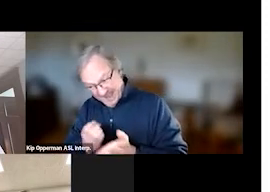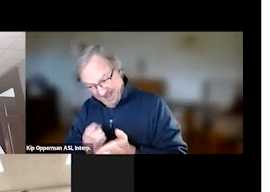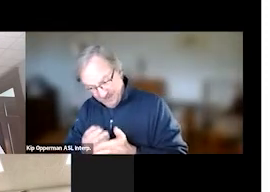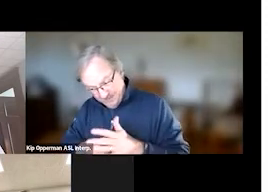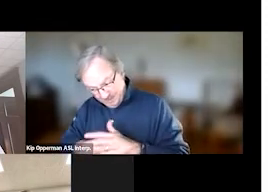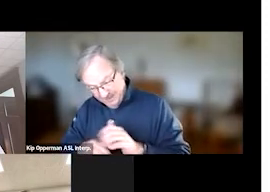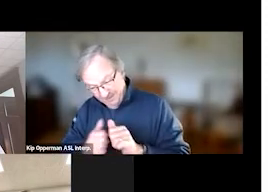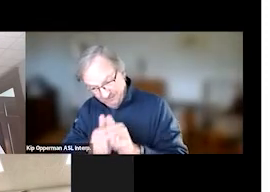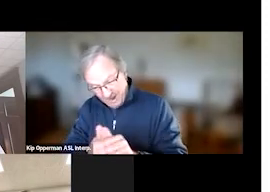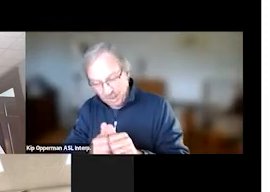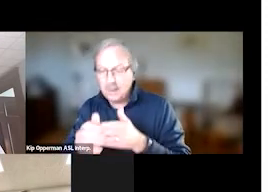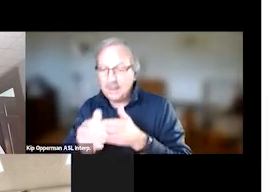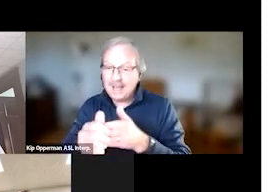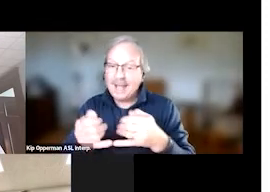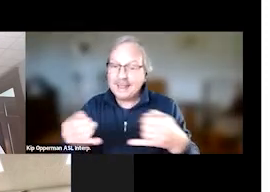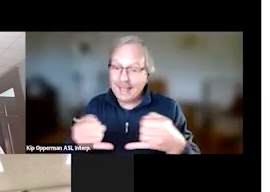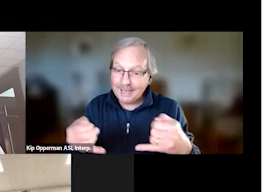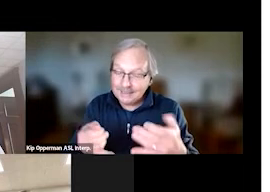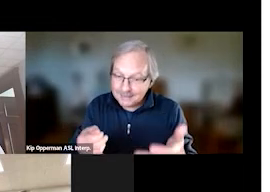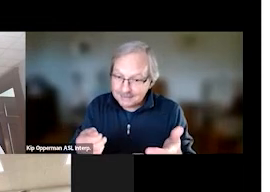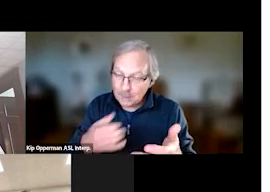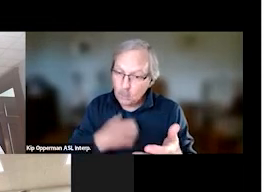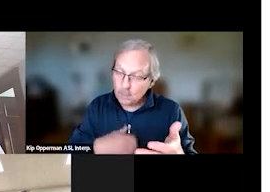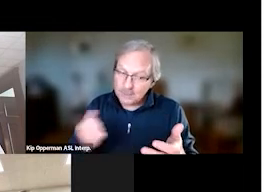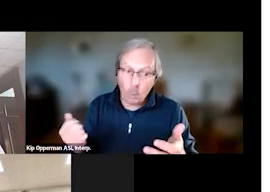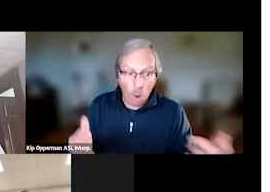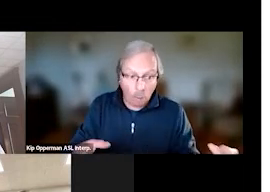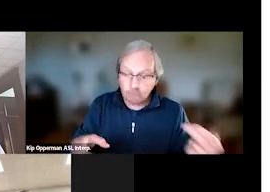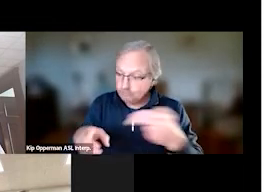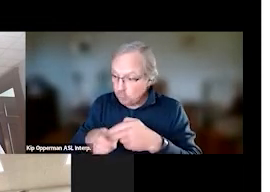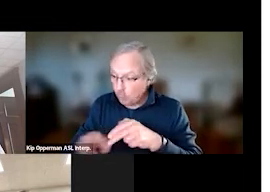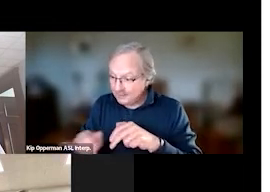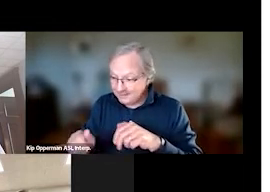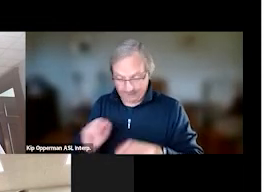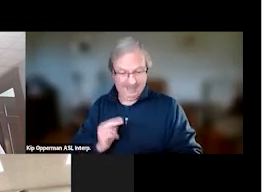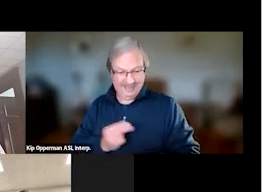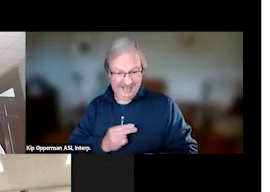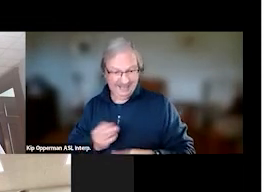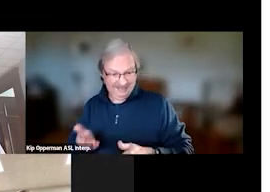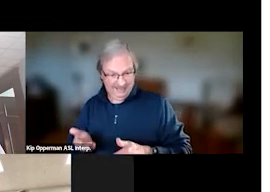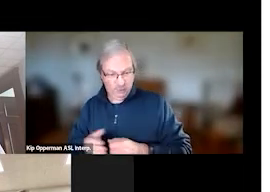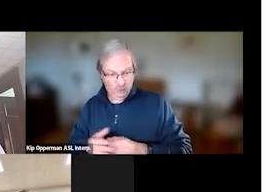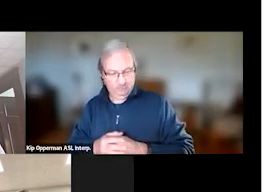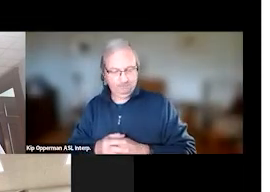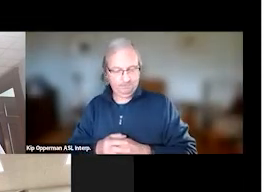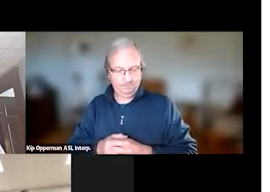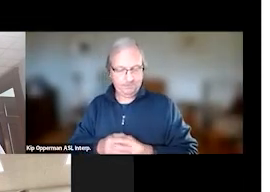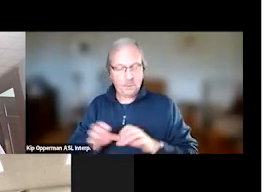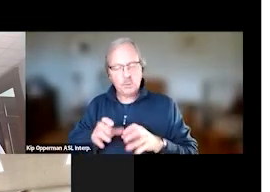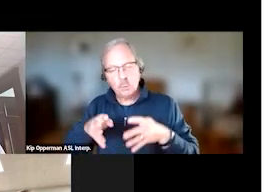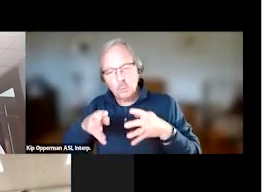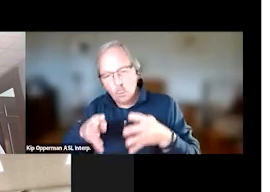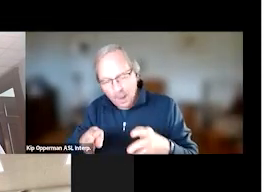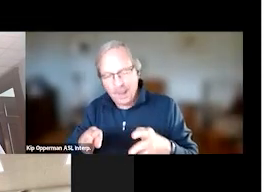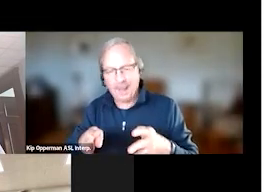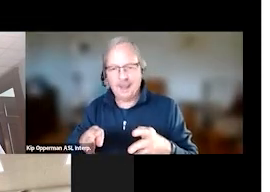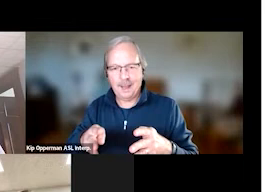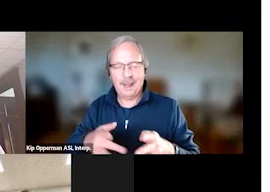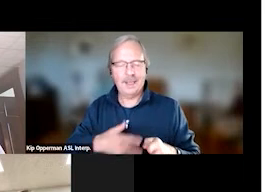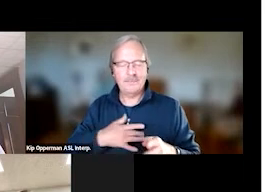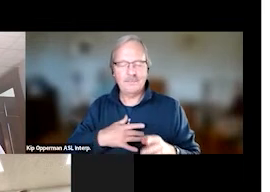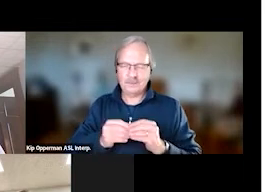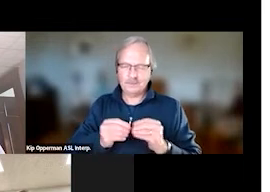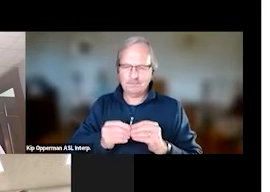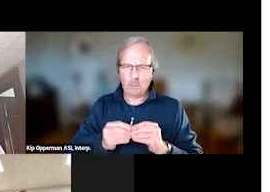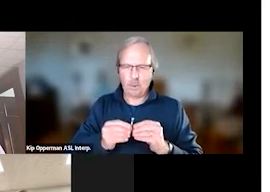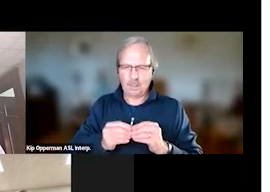guidelines wish that everybody would get on board with that and do it in the way in which that feels more like we're